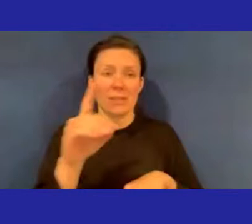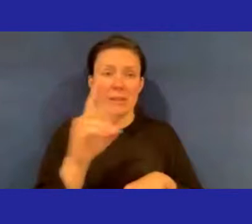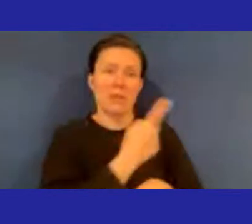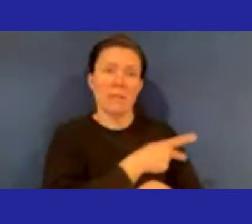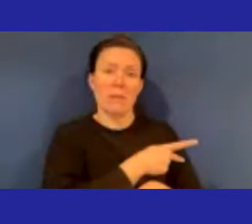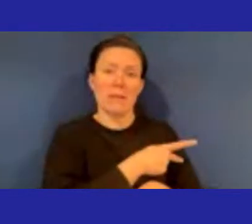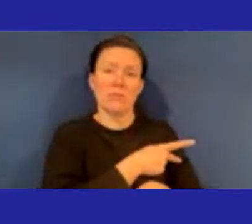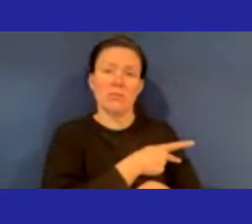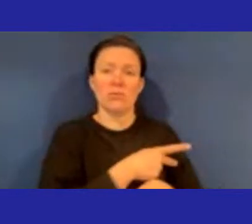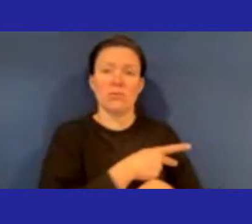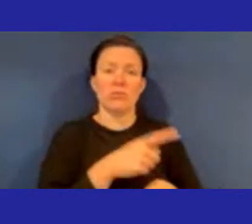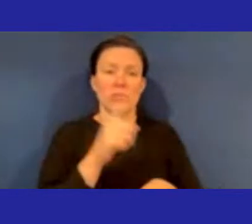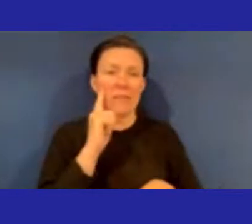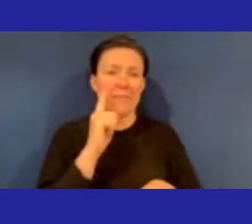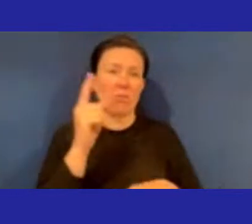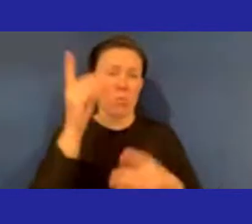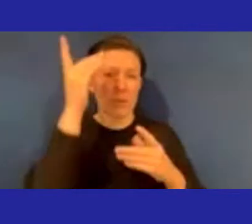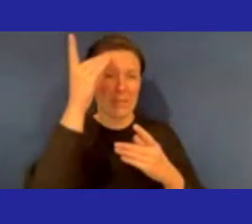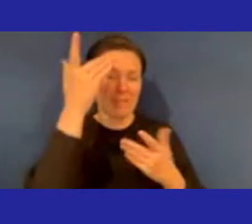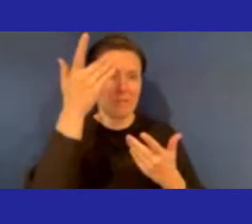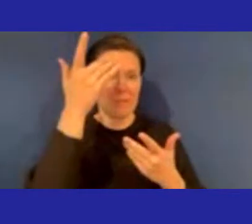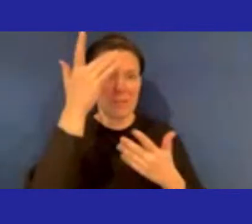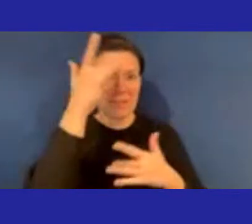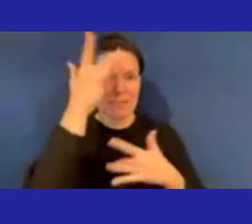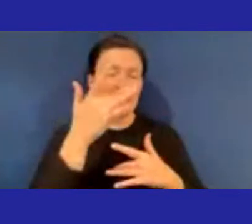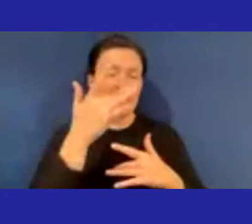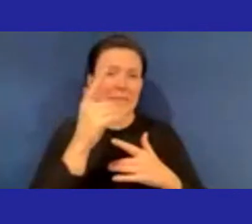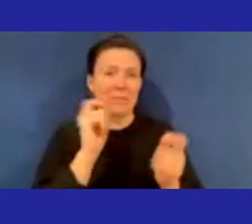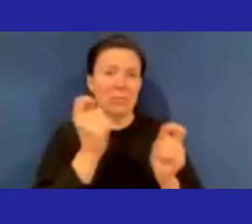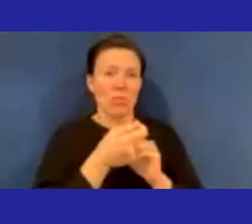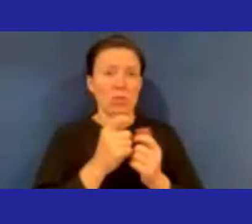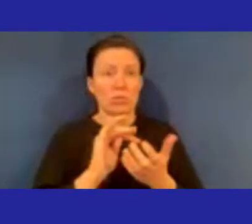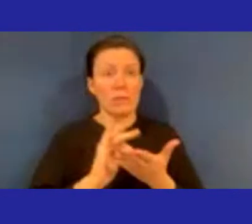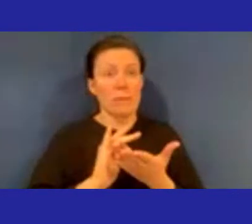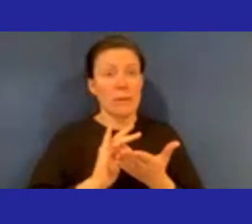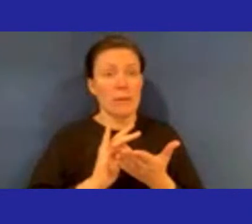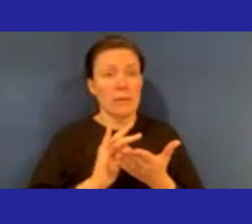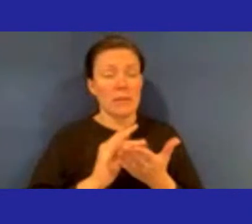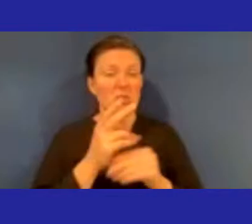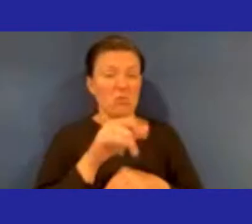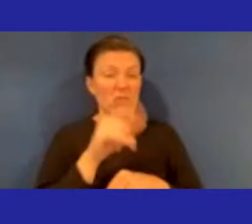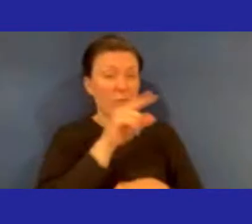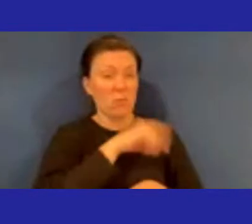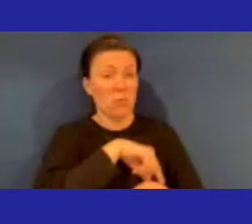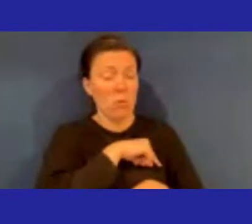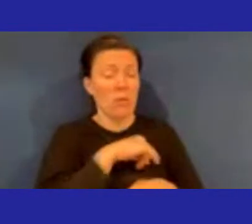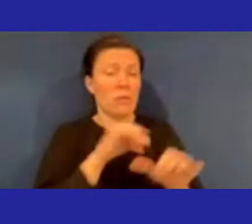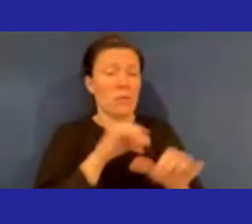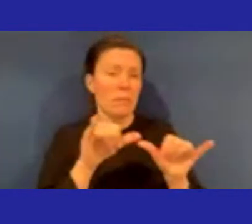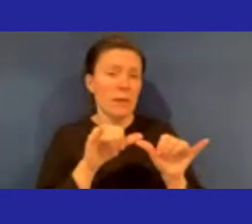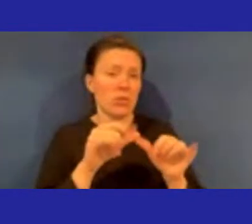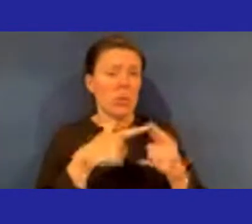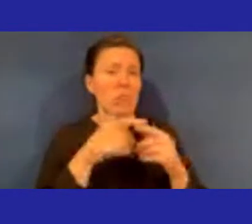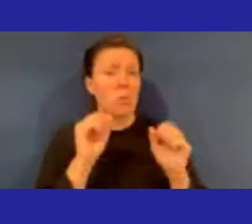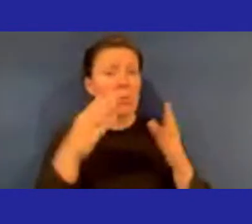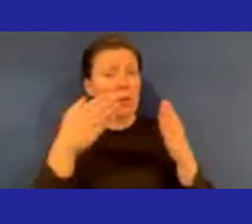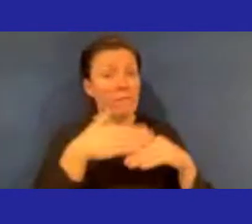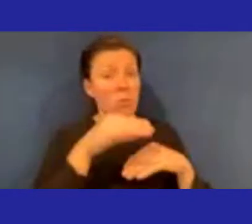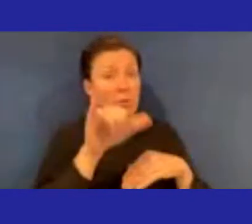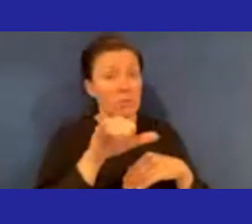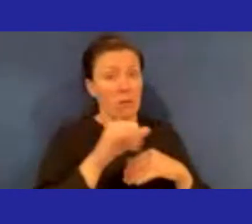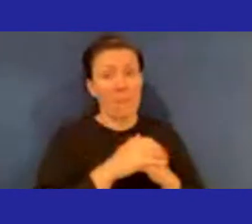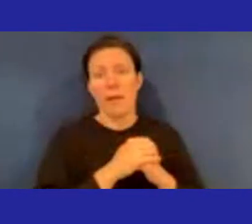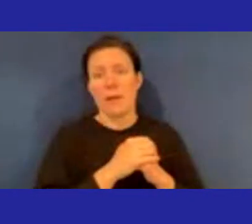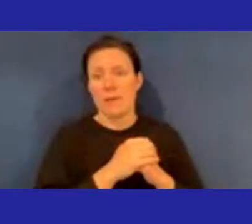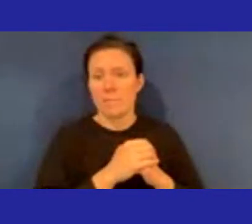a disease-altering medications as a quality measure, so that we would focus on that and, be able to say